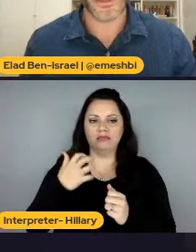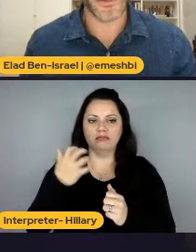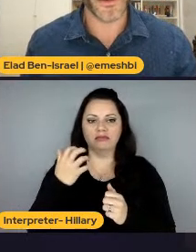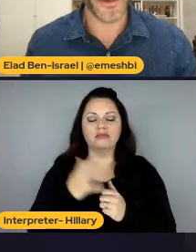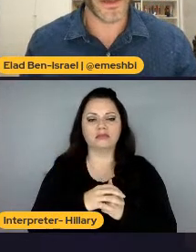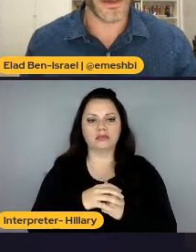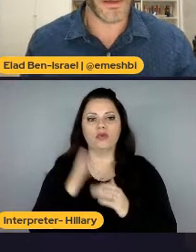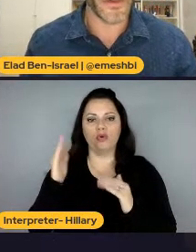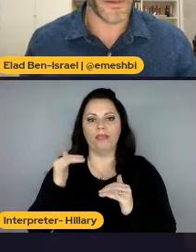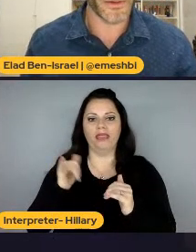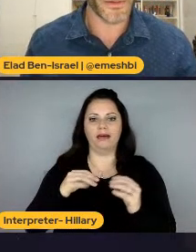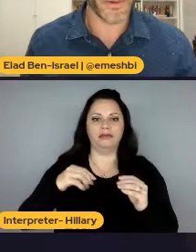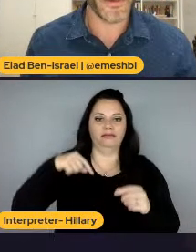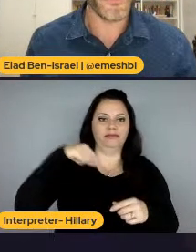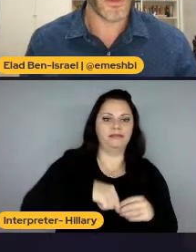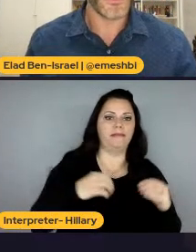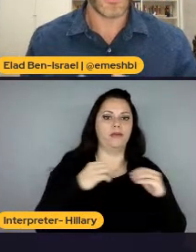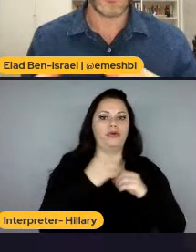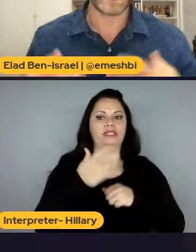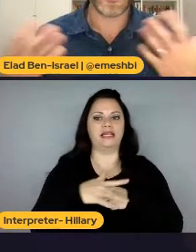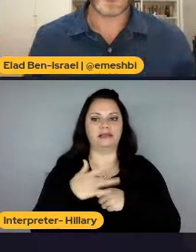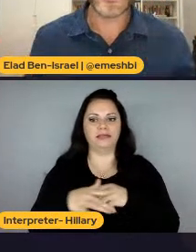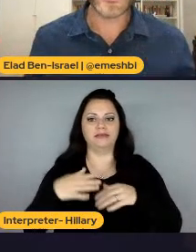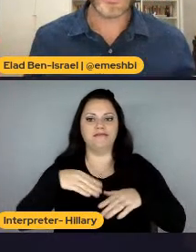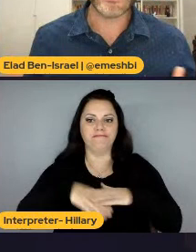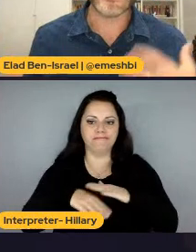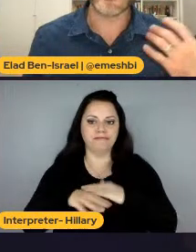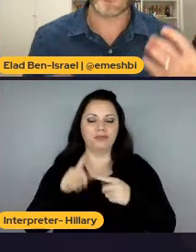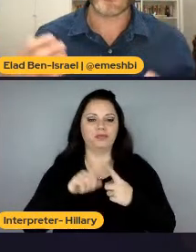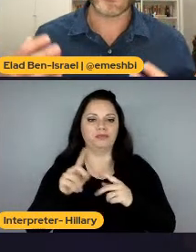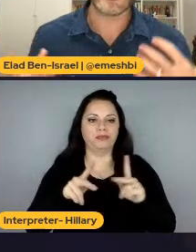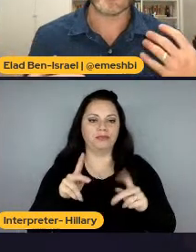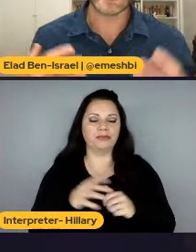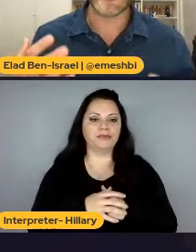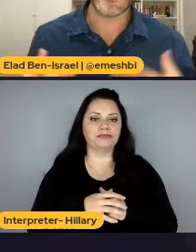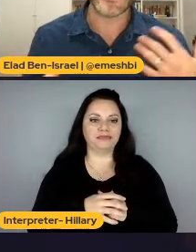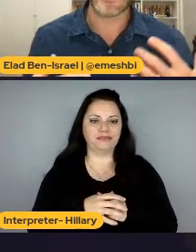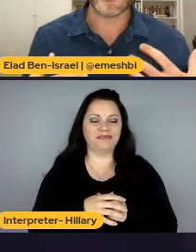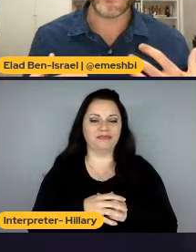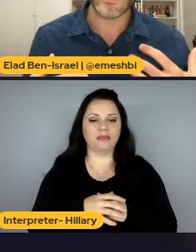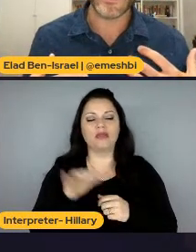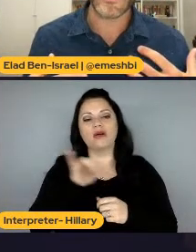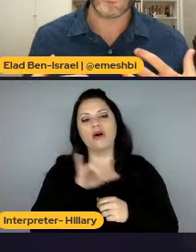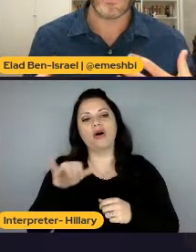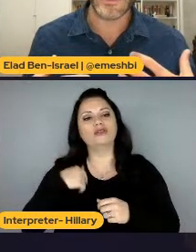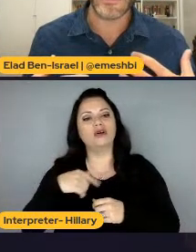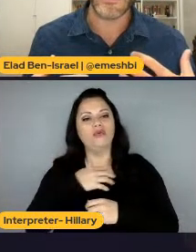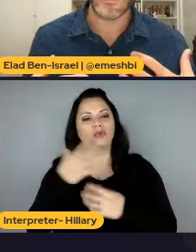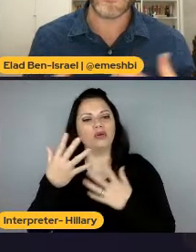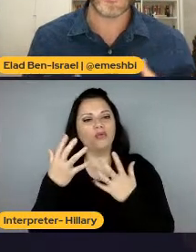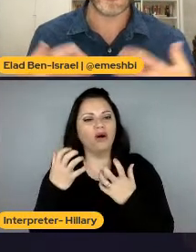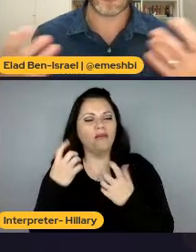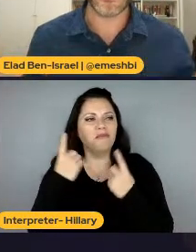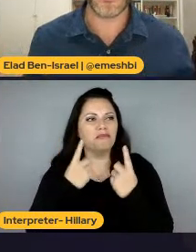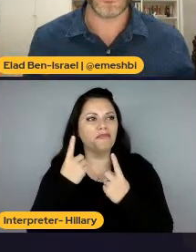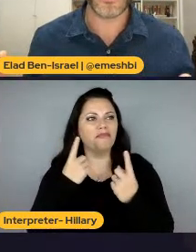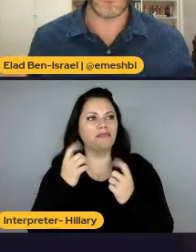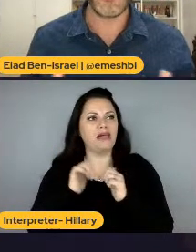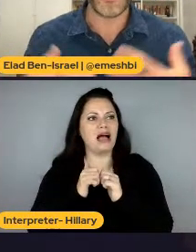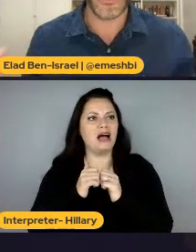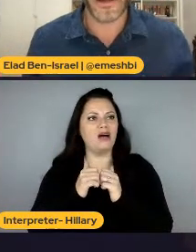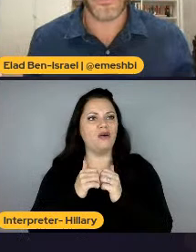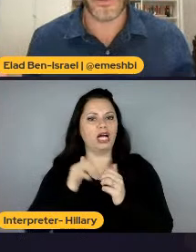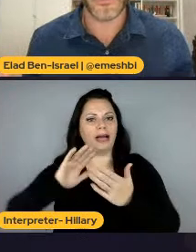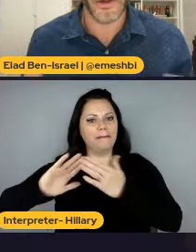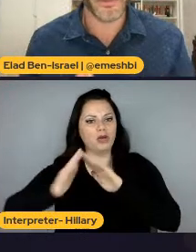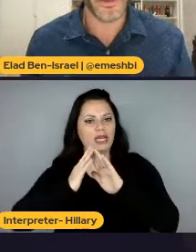more accessible and available to people. We're also looking into something like having the community